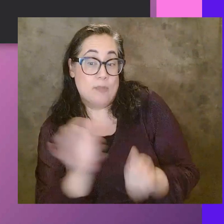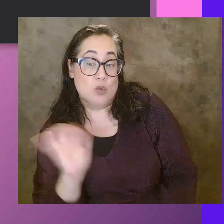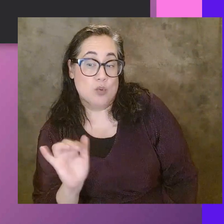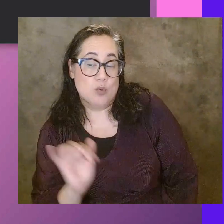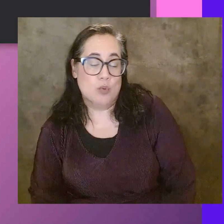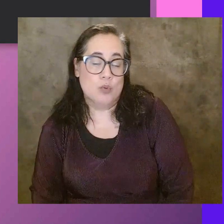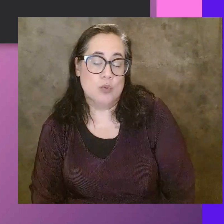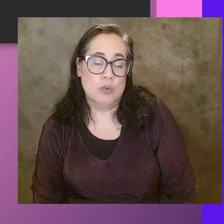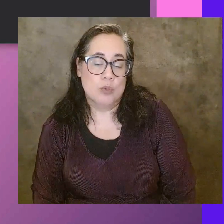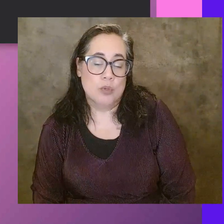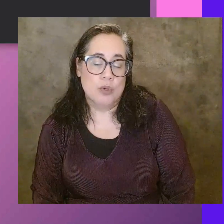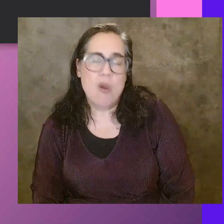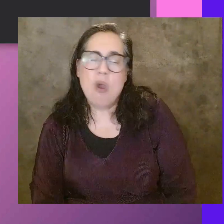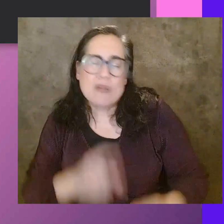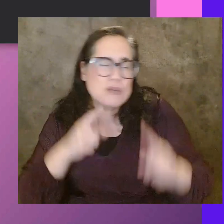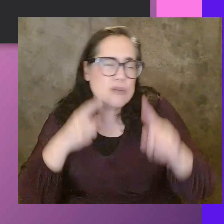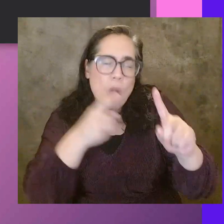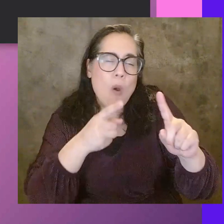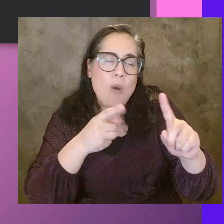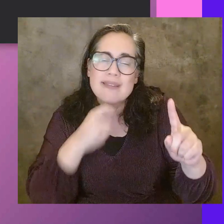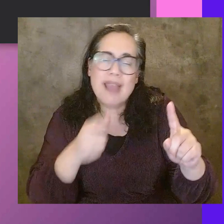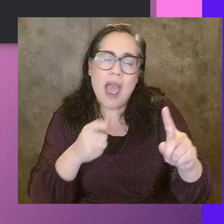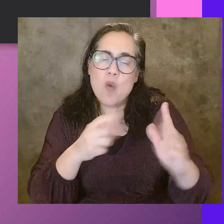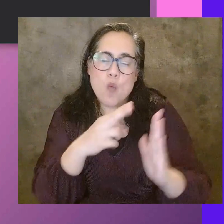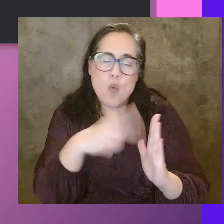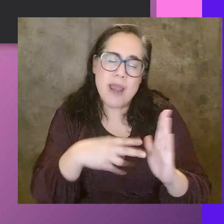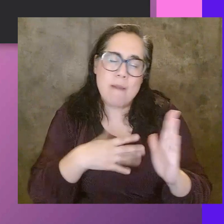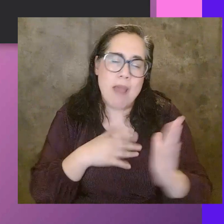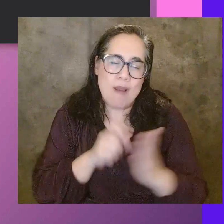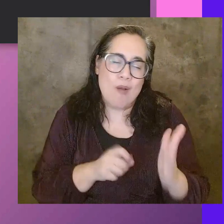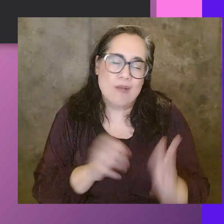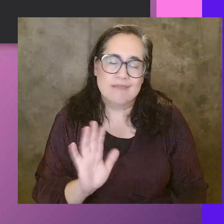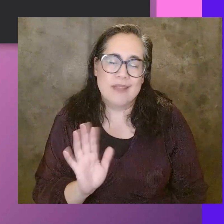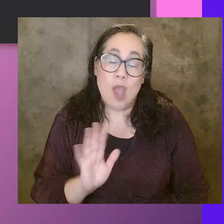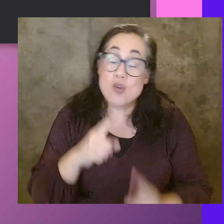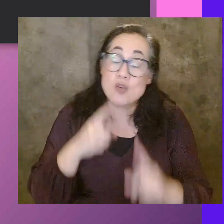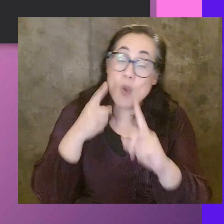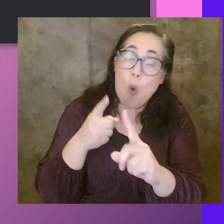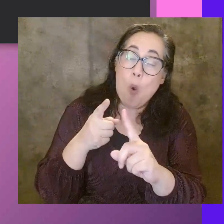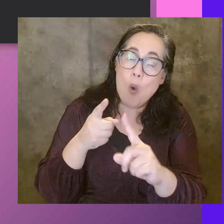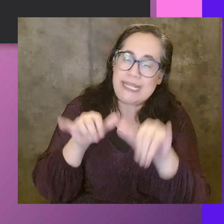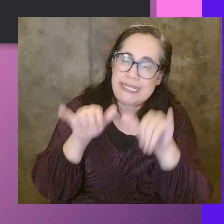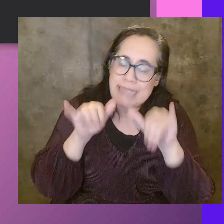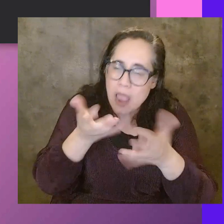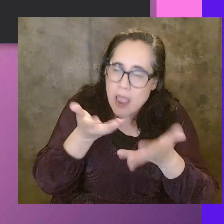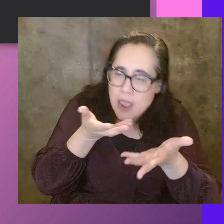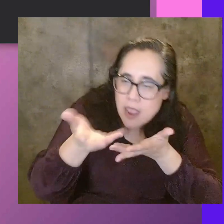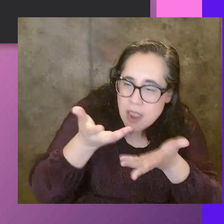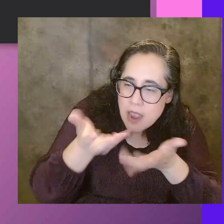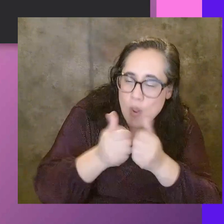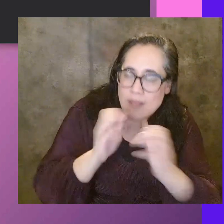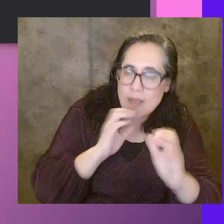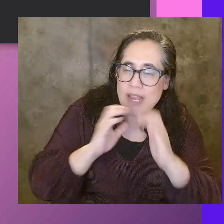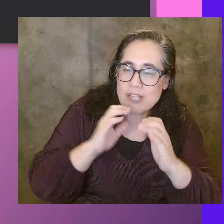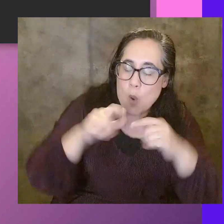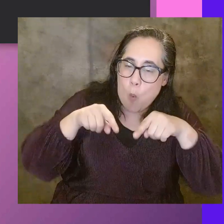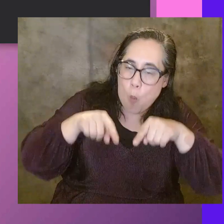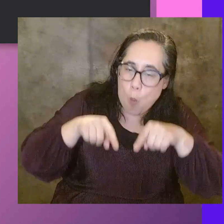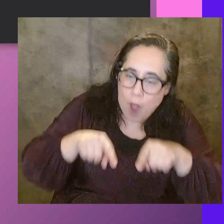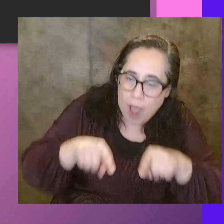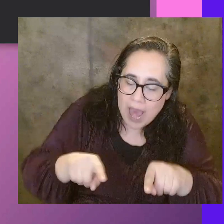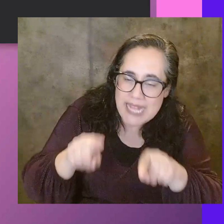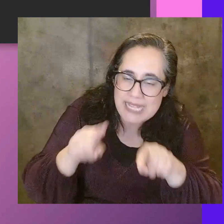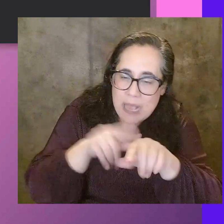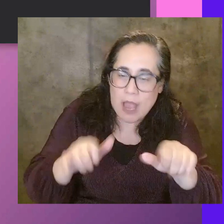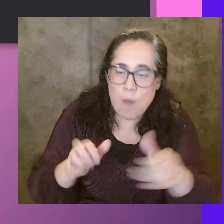The goal isn't to read from my notes. The goal is to stay engaged with the communication while having resources